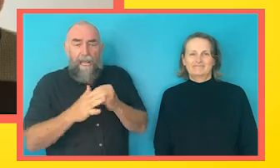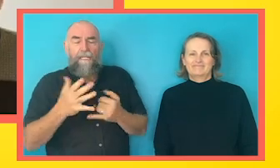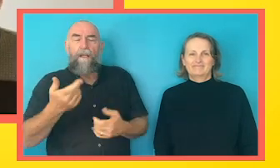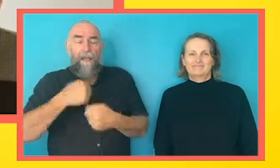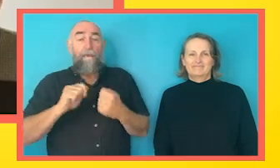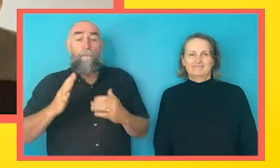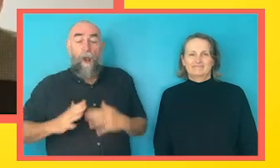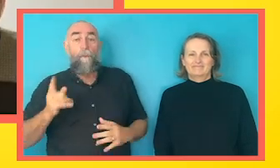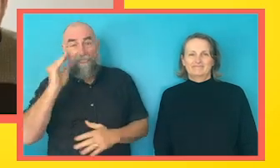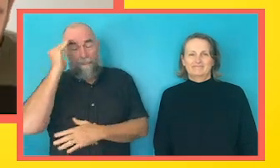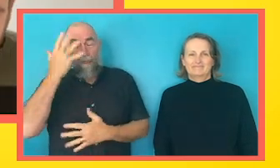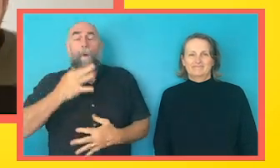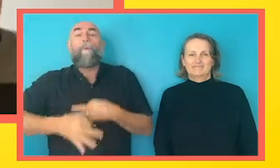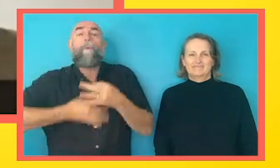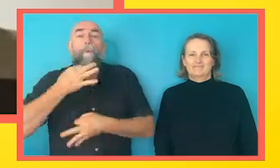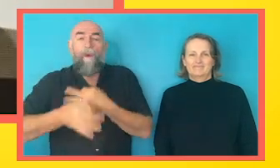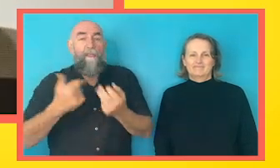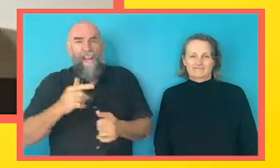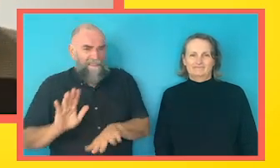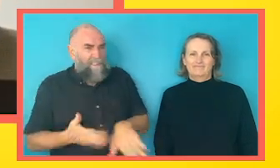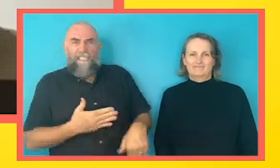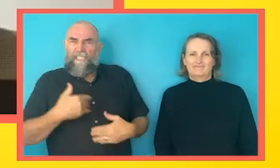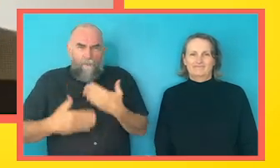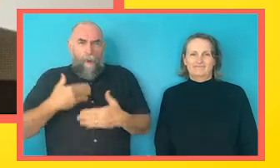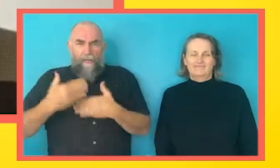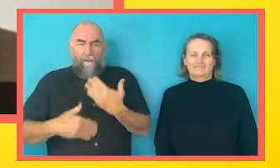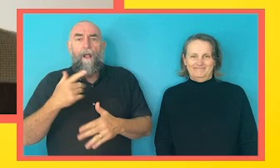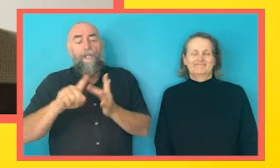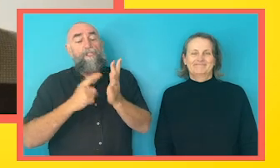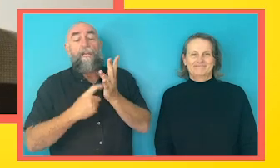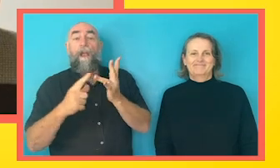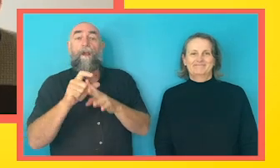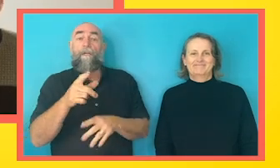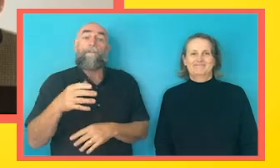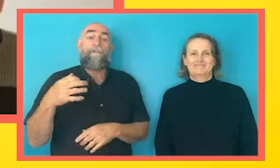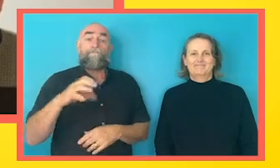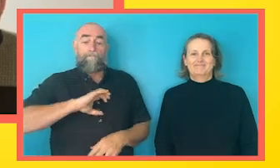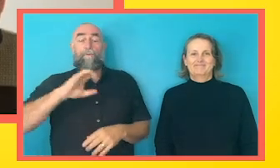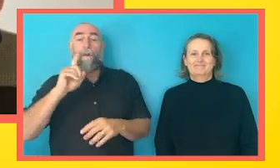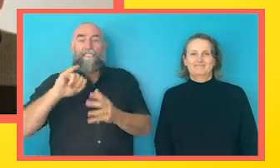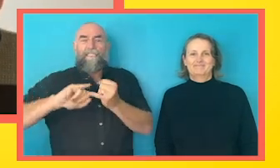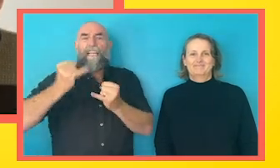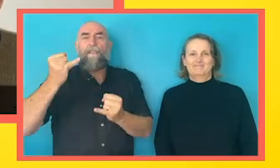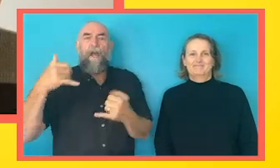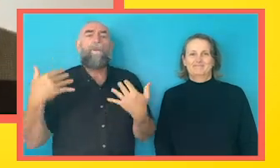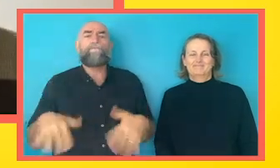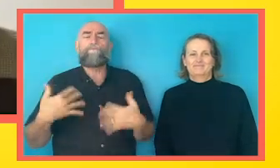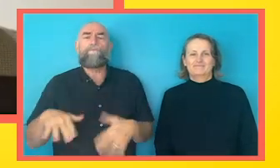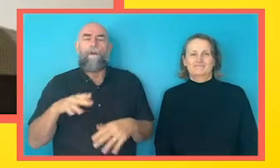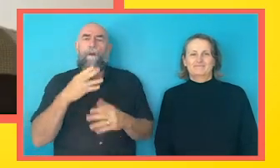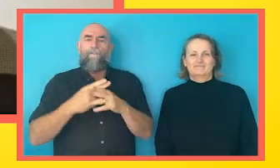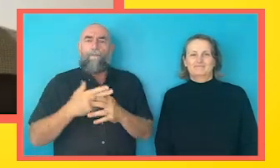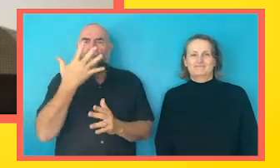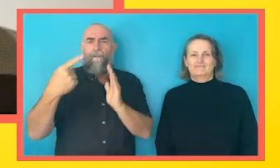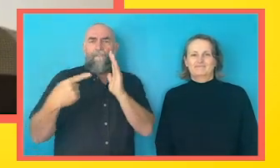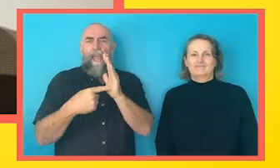forcing you to throw up, and then he just keeps going again. Jared brought home a silver medal in the T13, 5,000 metres. And what